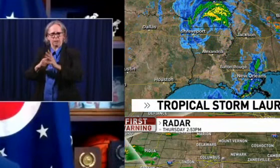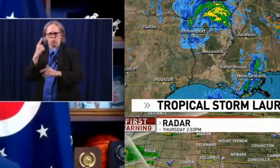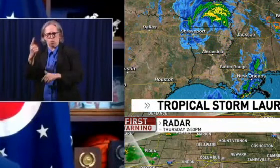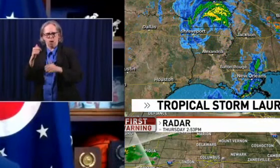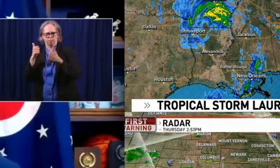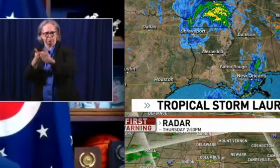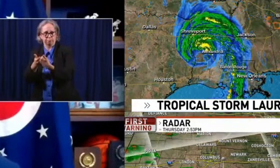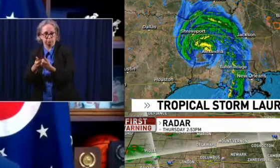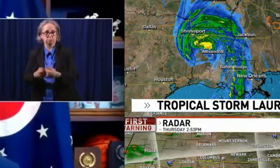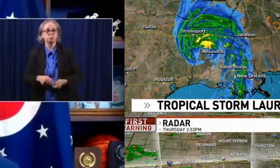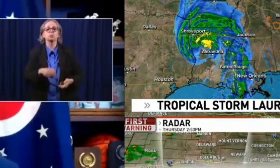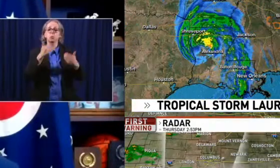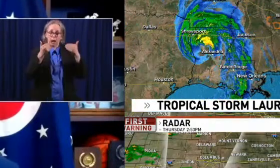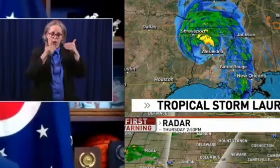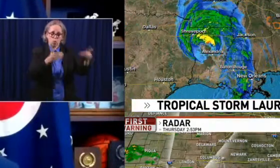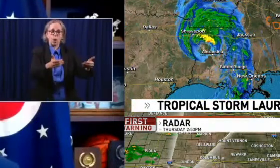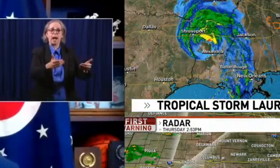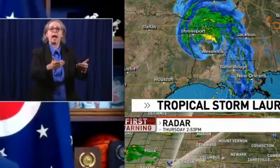that